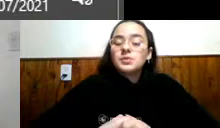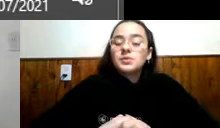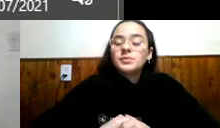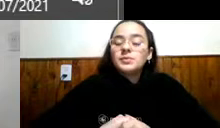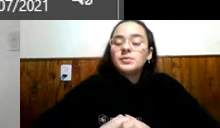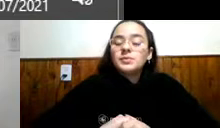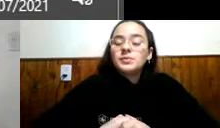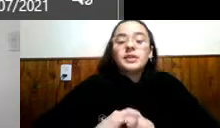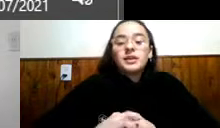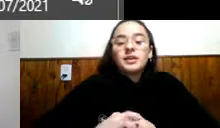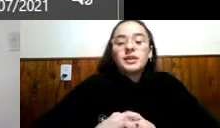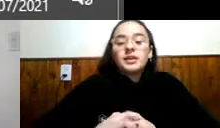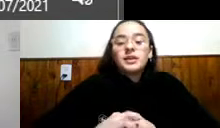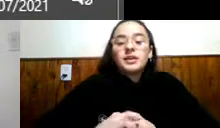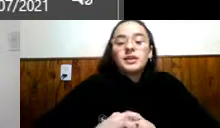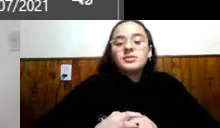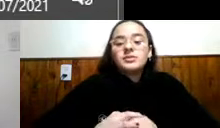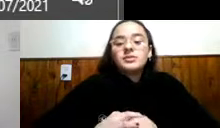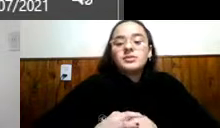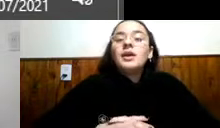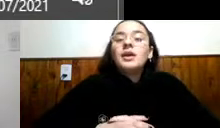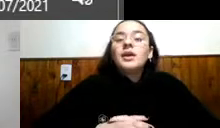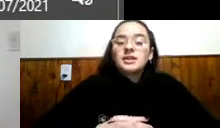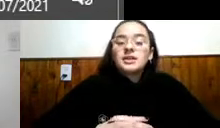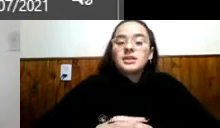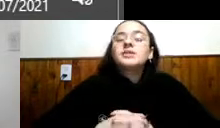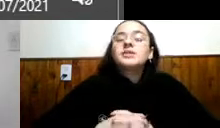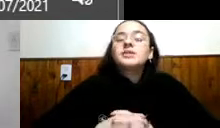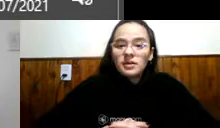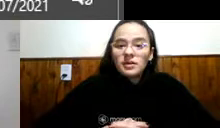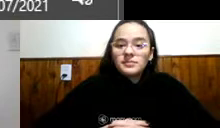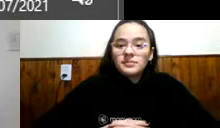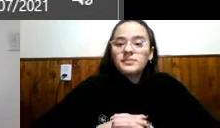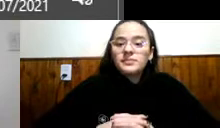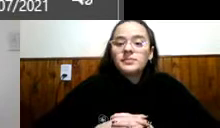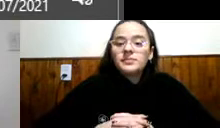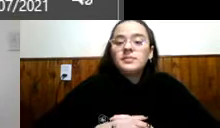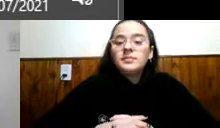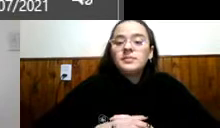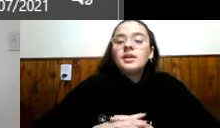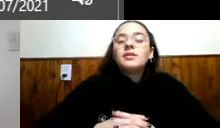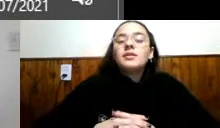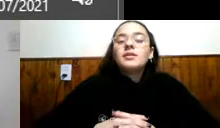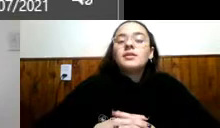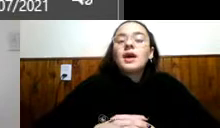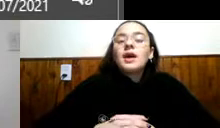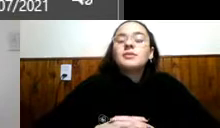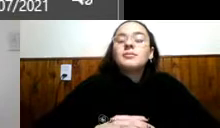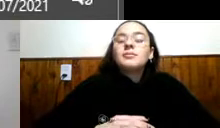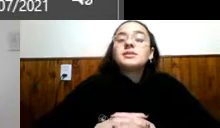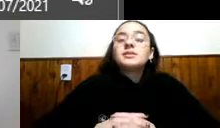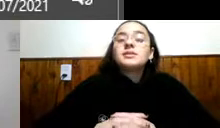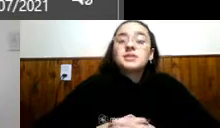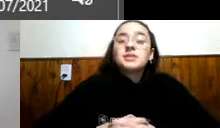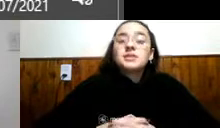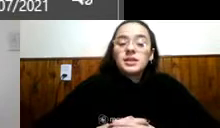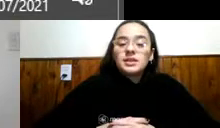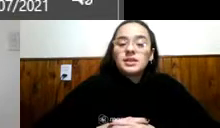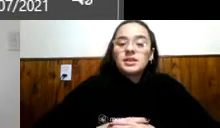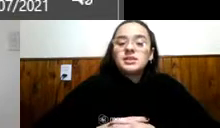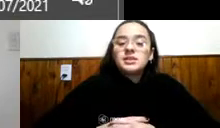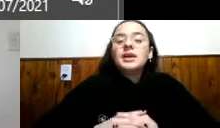Argentina. I'm Argentine. I always live here. And about my studies, I study